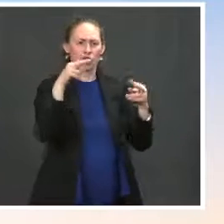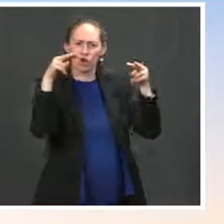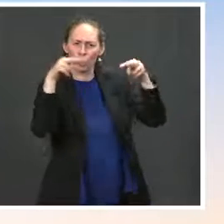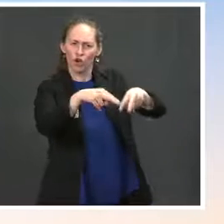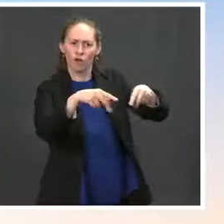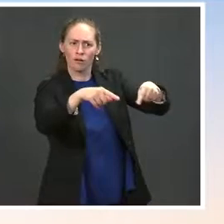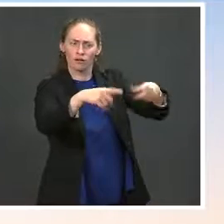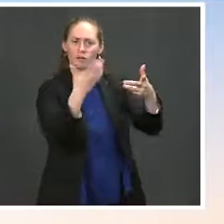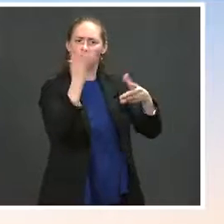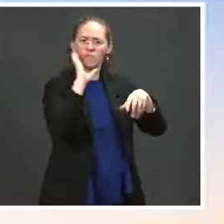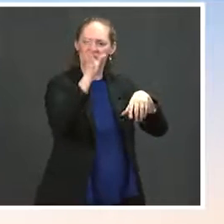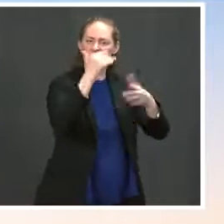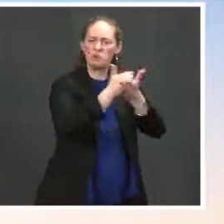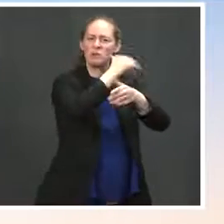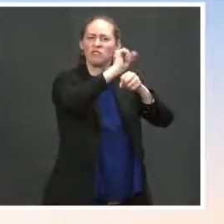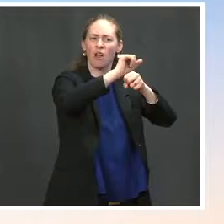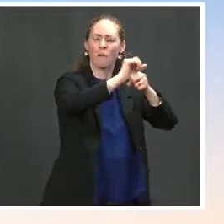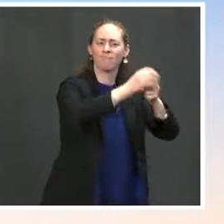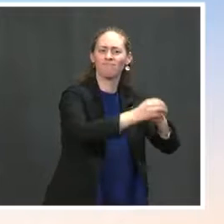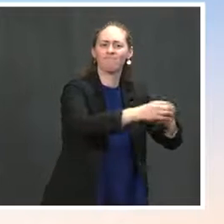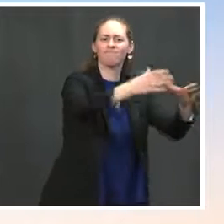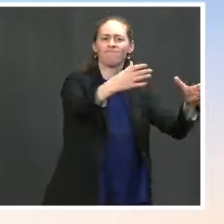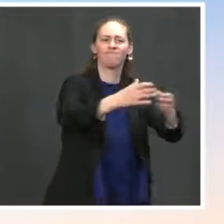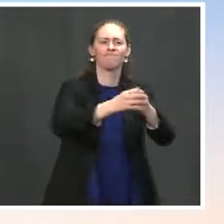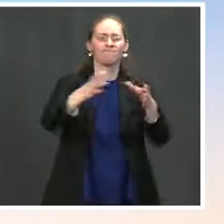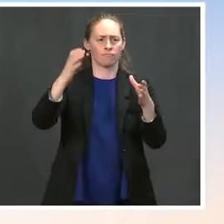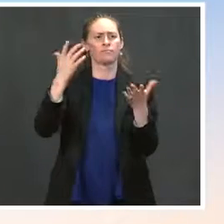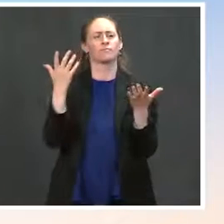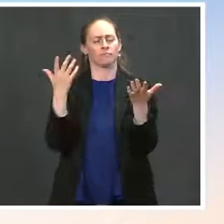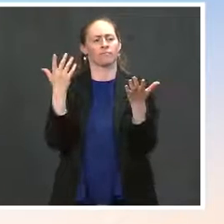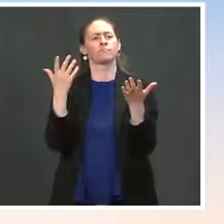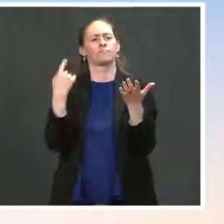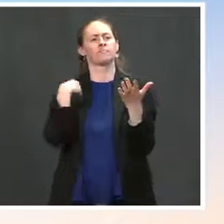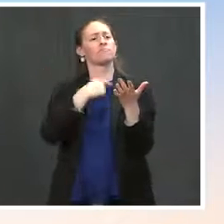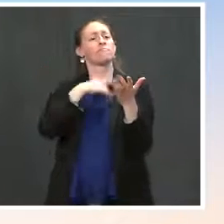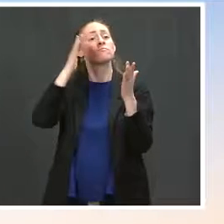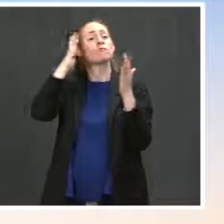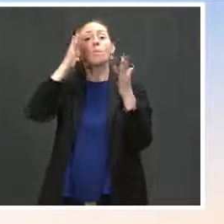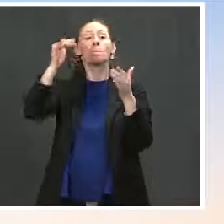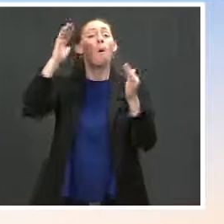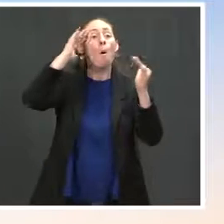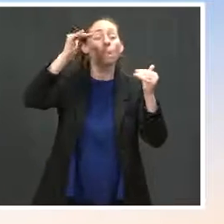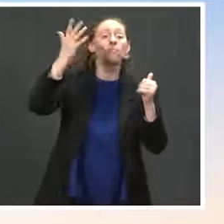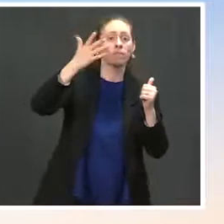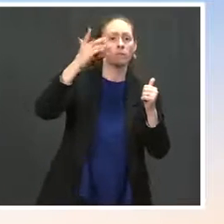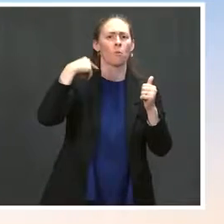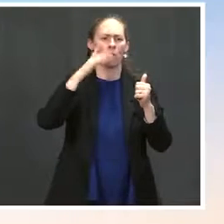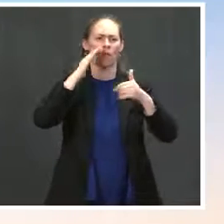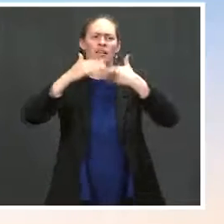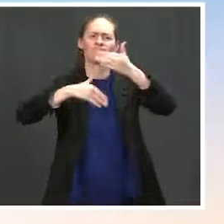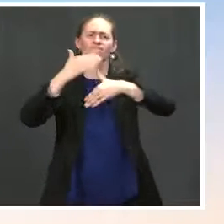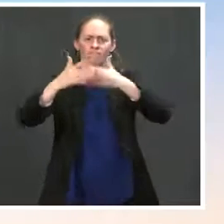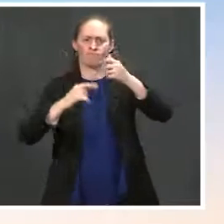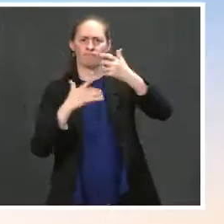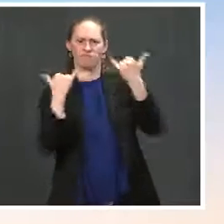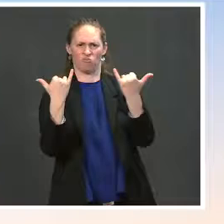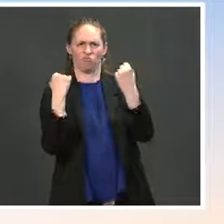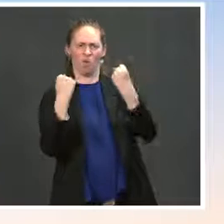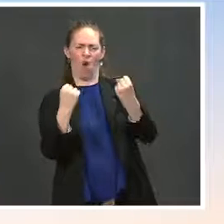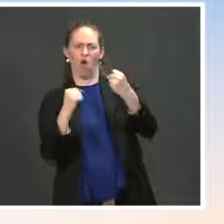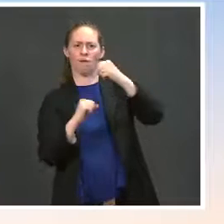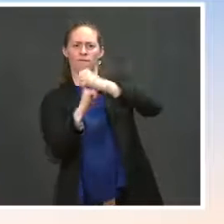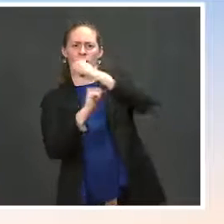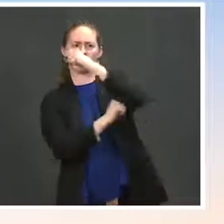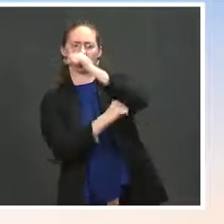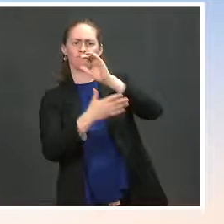jobs in the future, and we certainly have every expectation and hope that future administrations will deliver on the groundwork we do over the next several years.